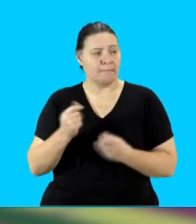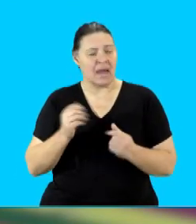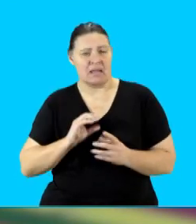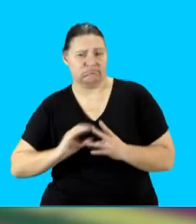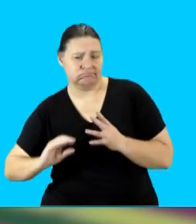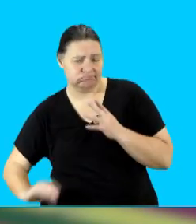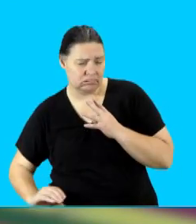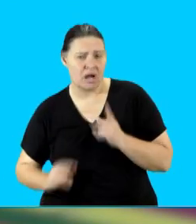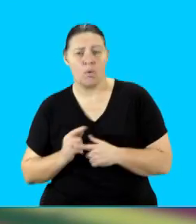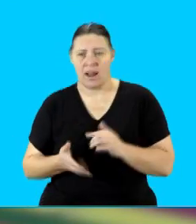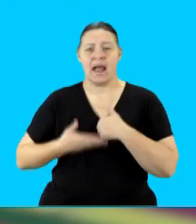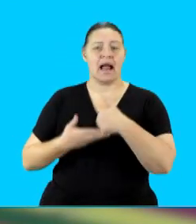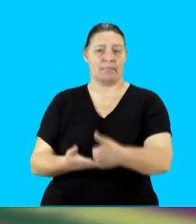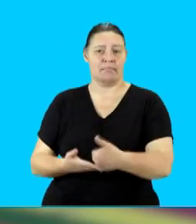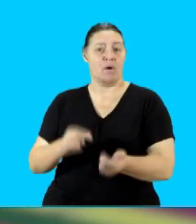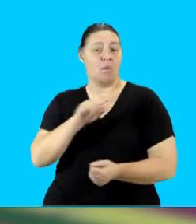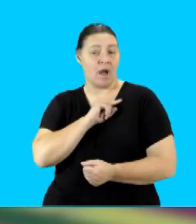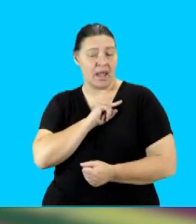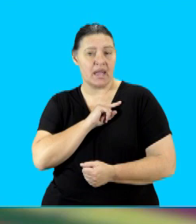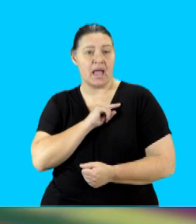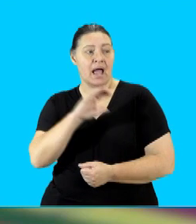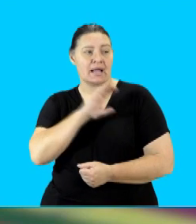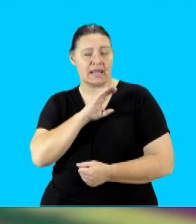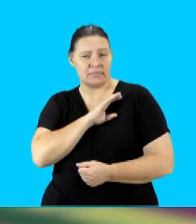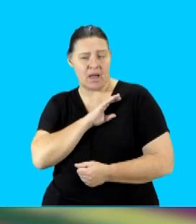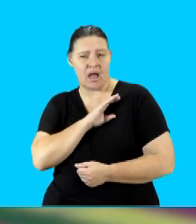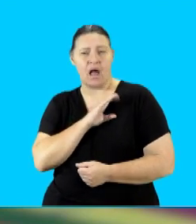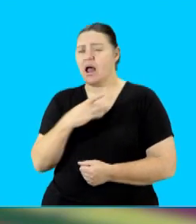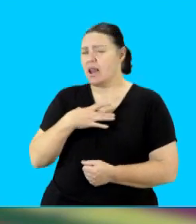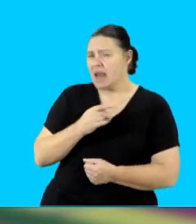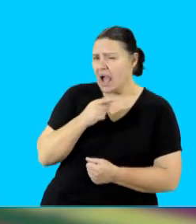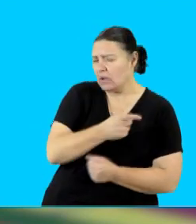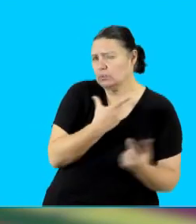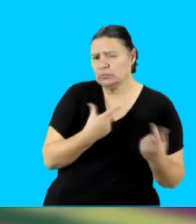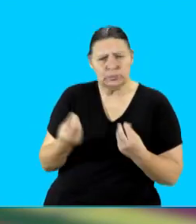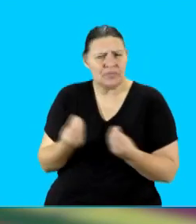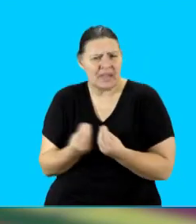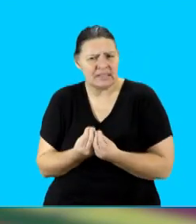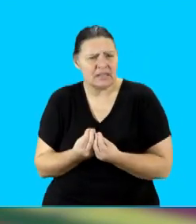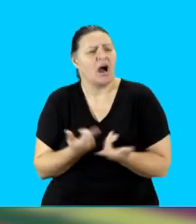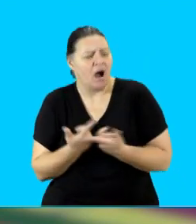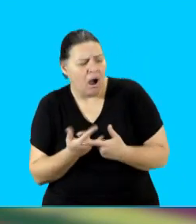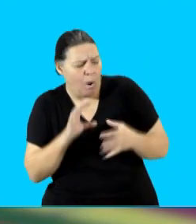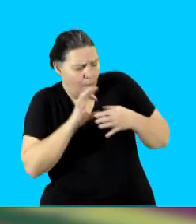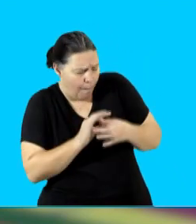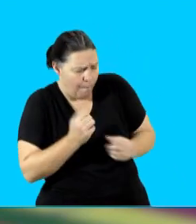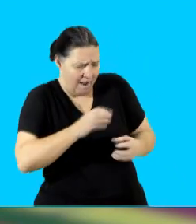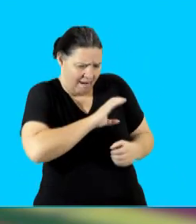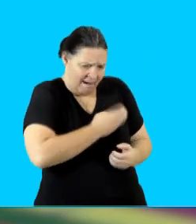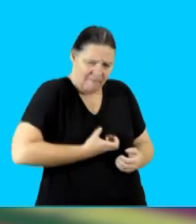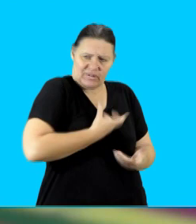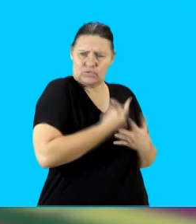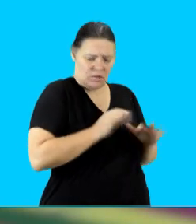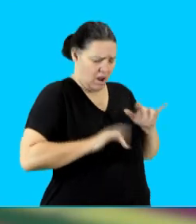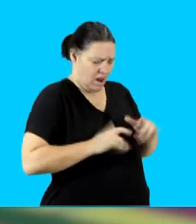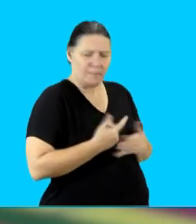information technology, it's going to assist. Why? Because customers like to do things at the comfort of their